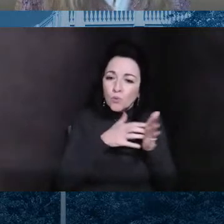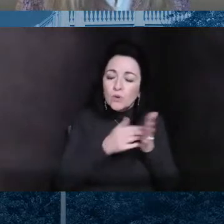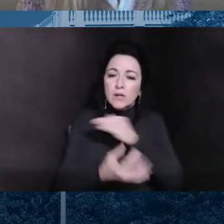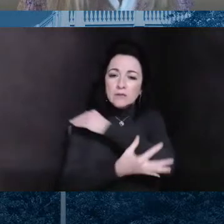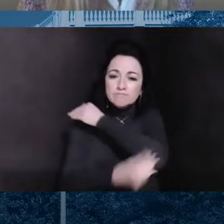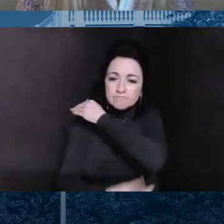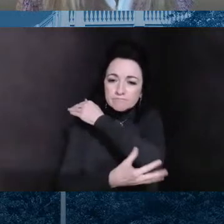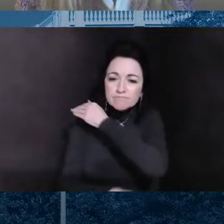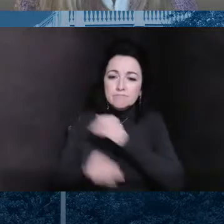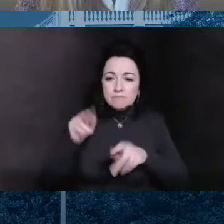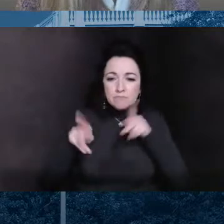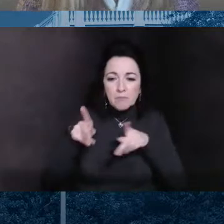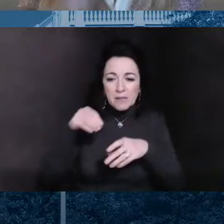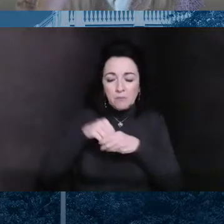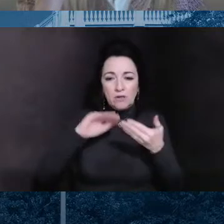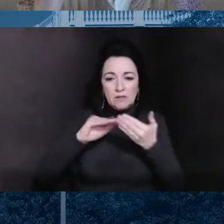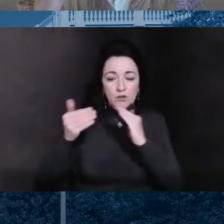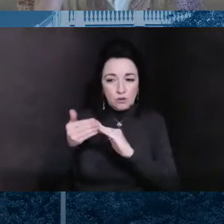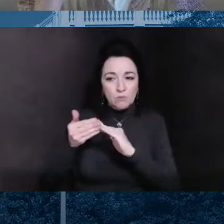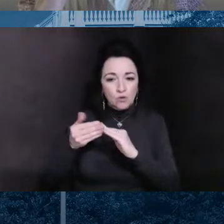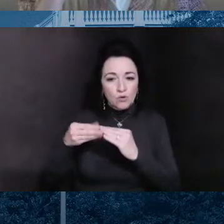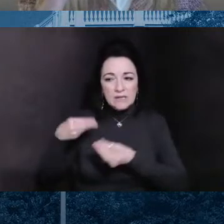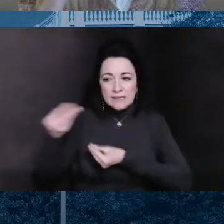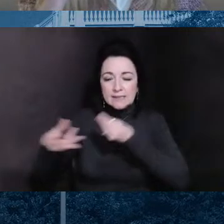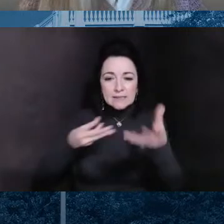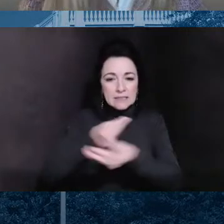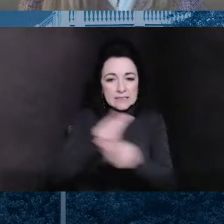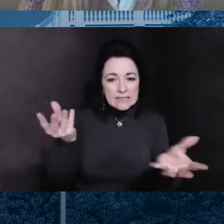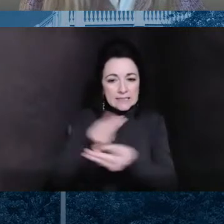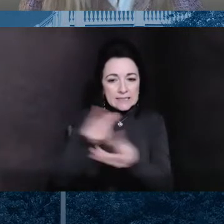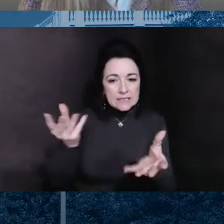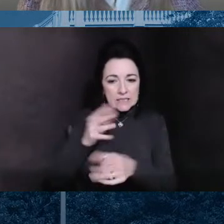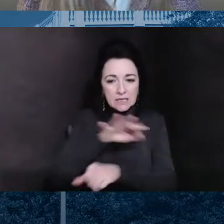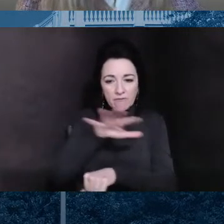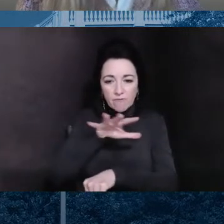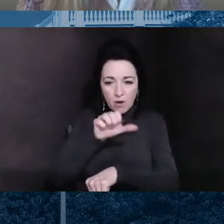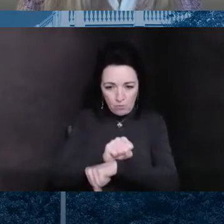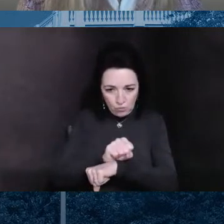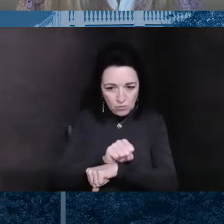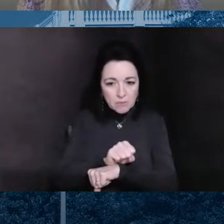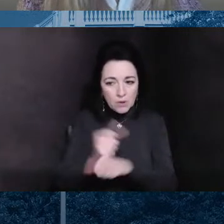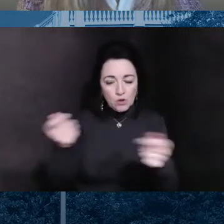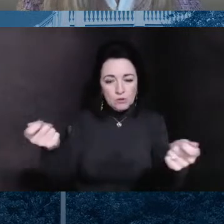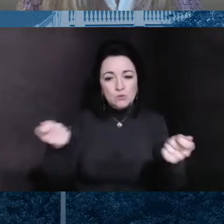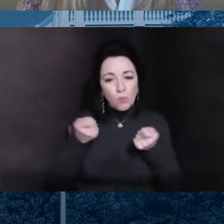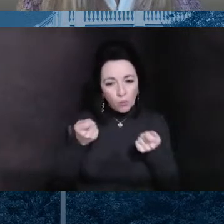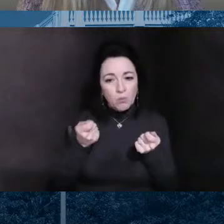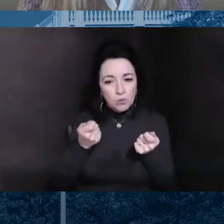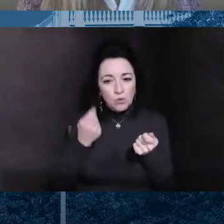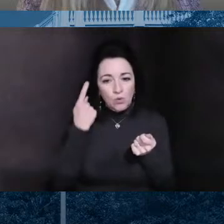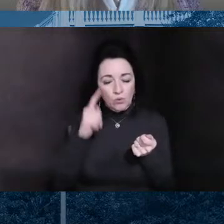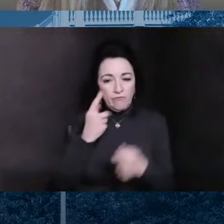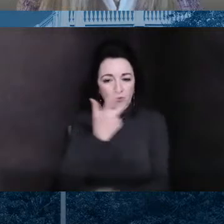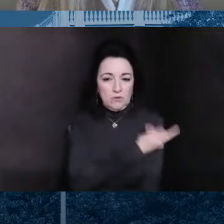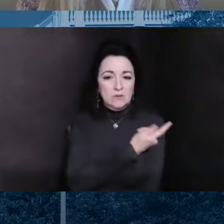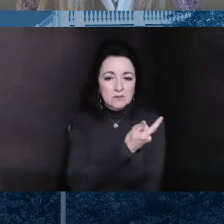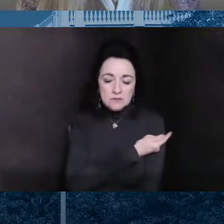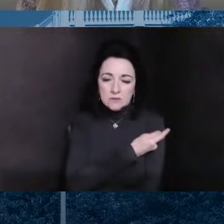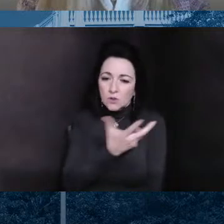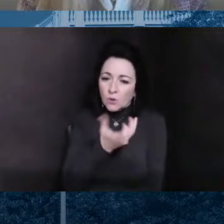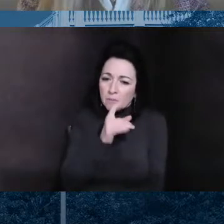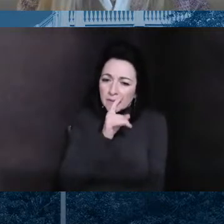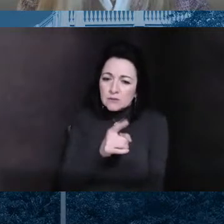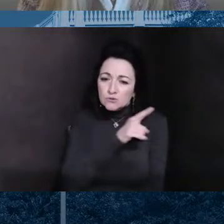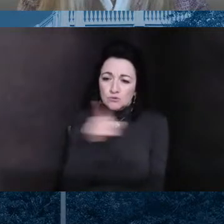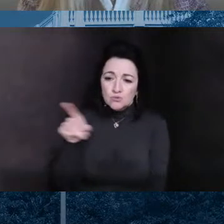are being provided appointments. So, you know, it's a multi-partner effort to reach underserved communities, for